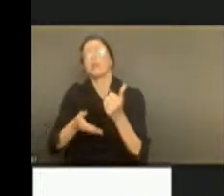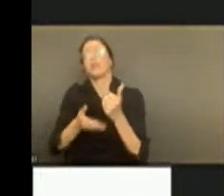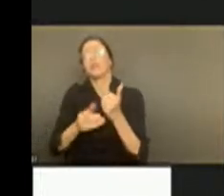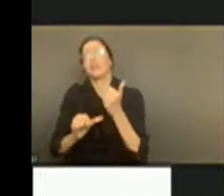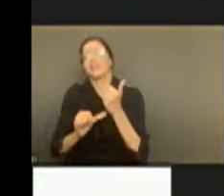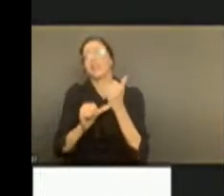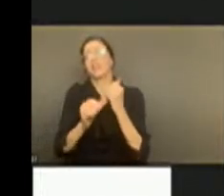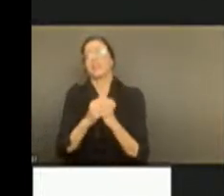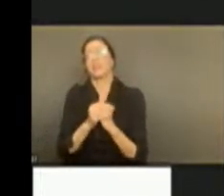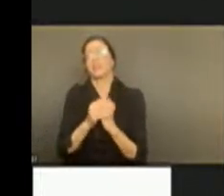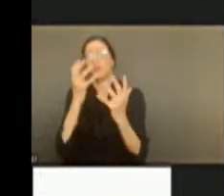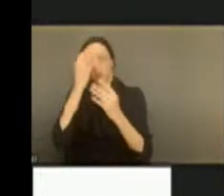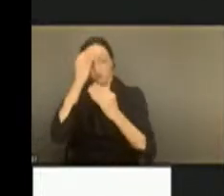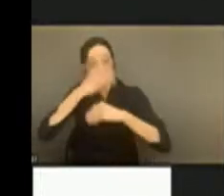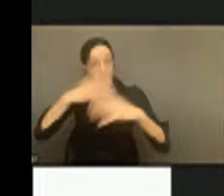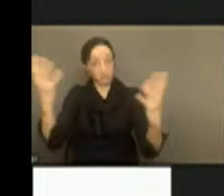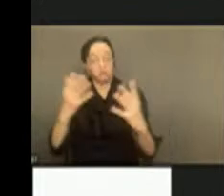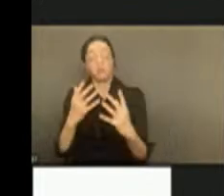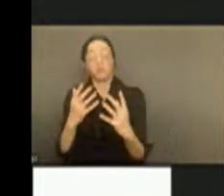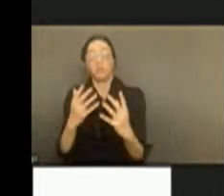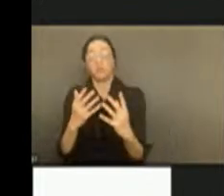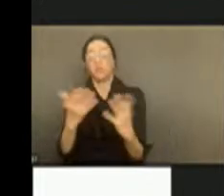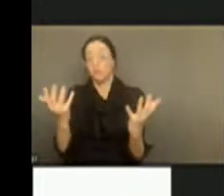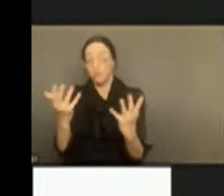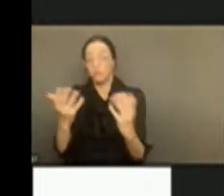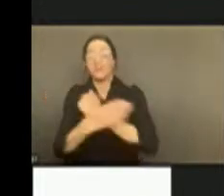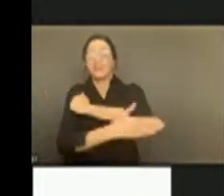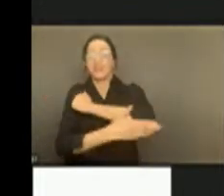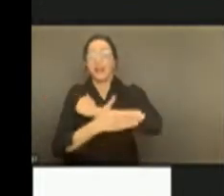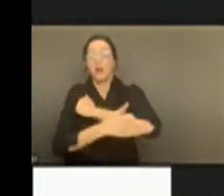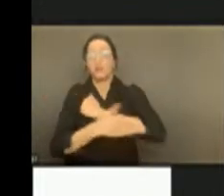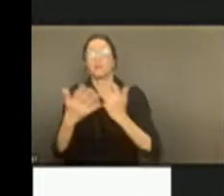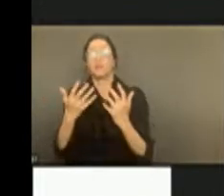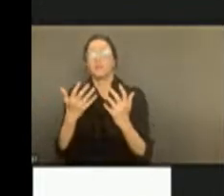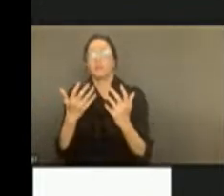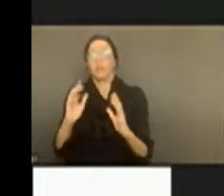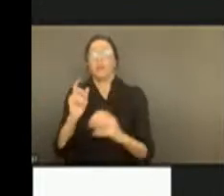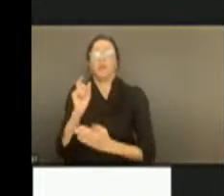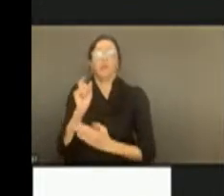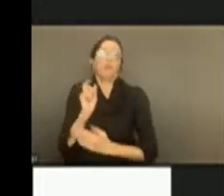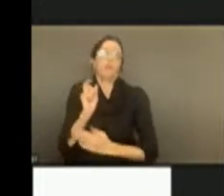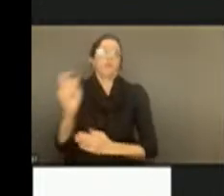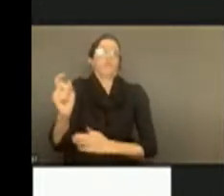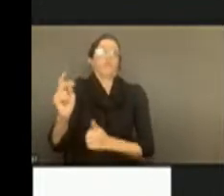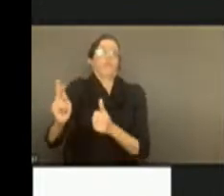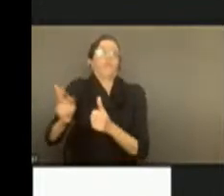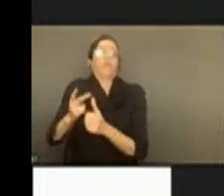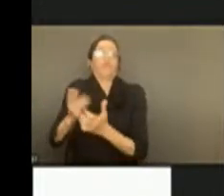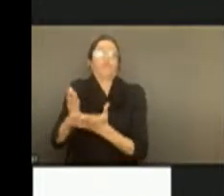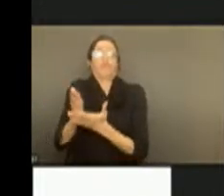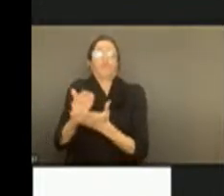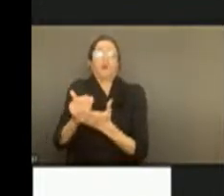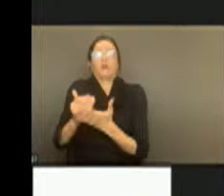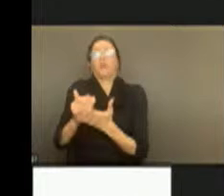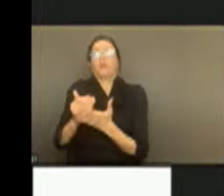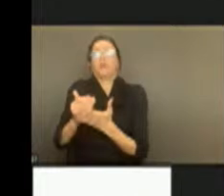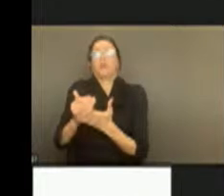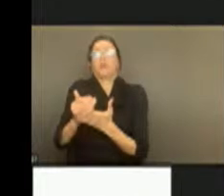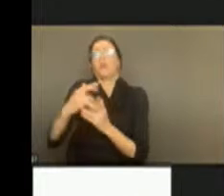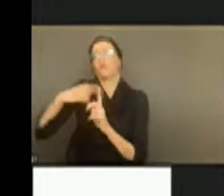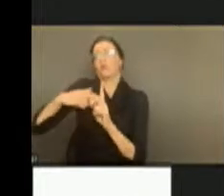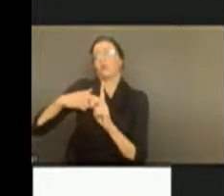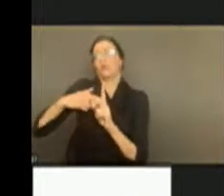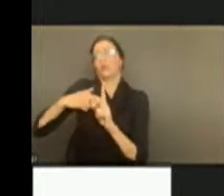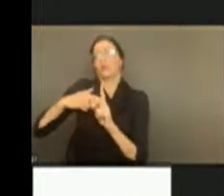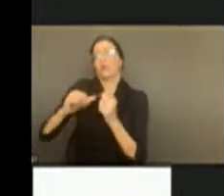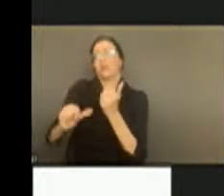second leg of the rental assistance program that is being managed by the Public